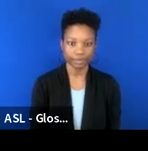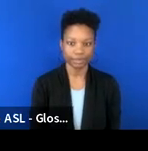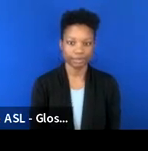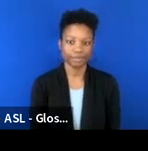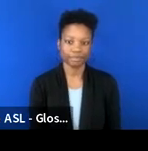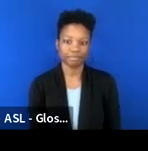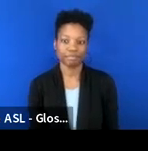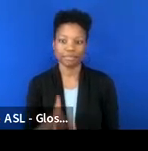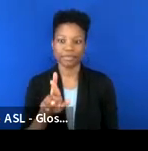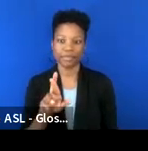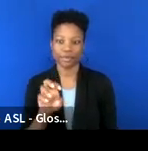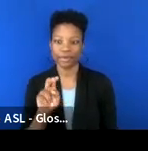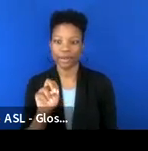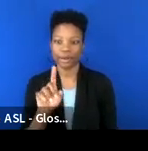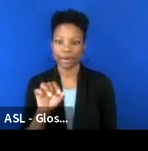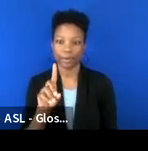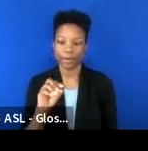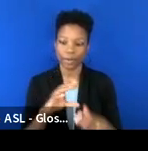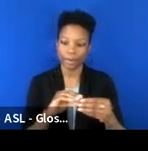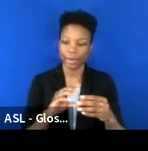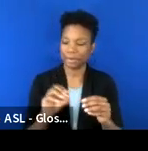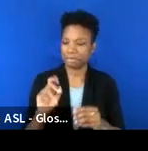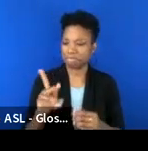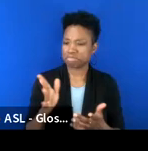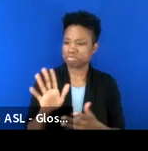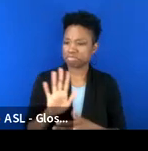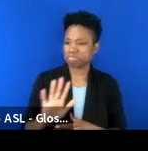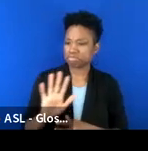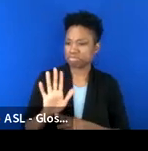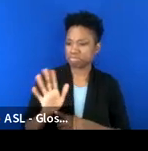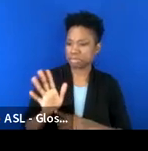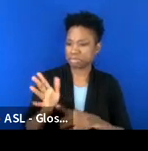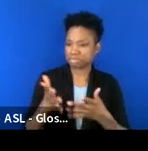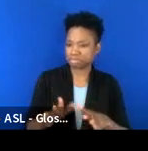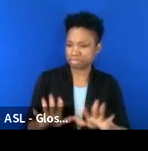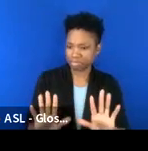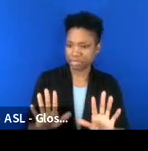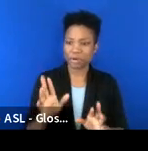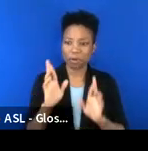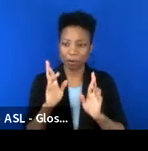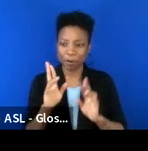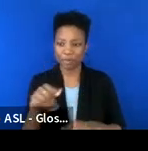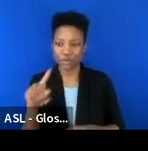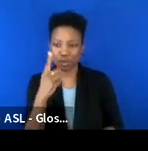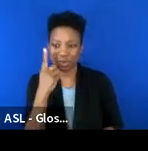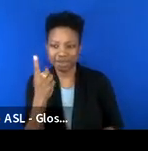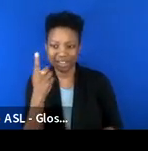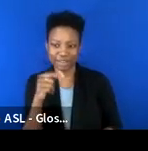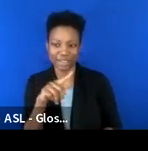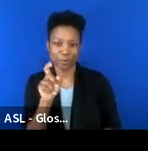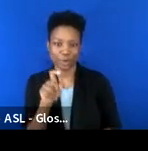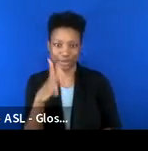Okay, it's been about 5 minutes, everyone. So I hope you've considered all of these questions, because now we're going to move on to our